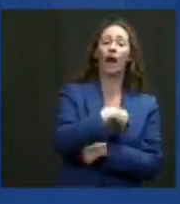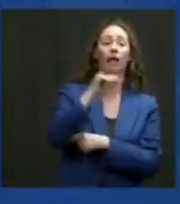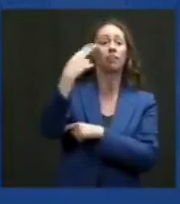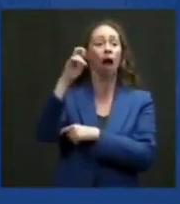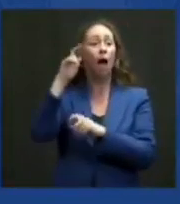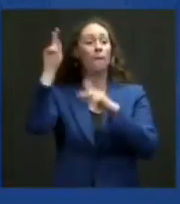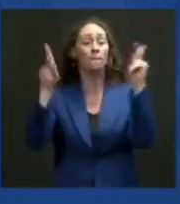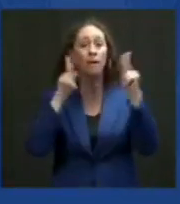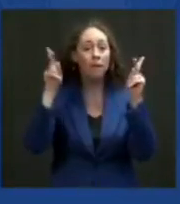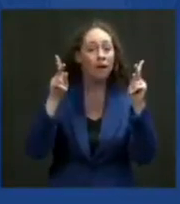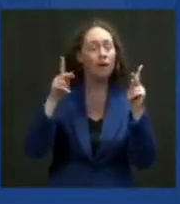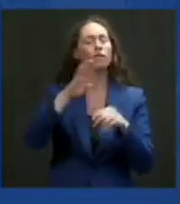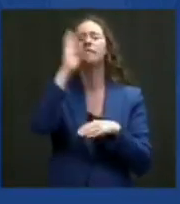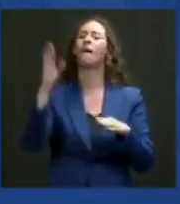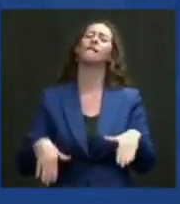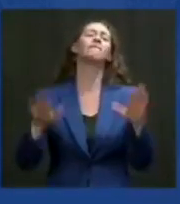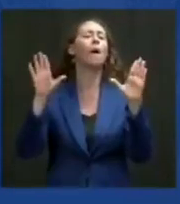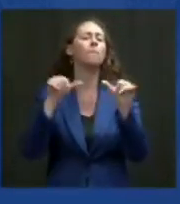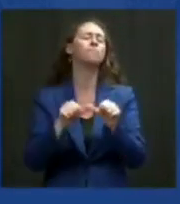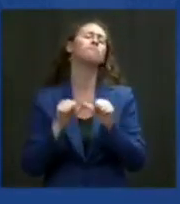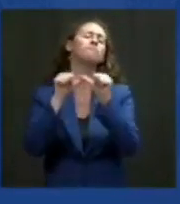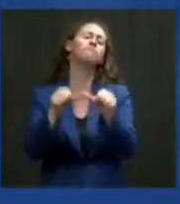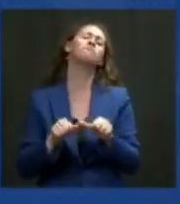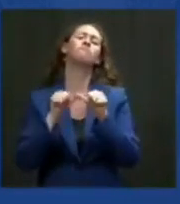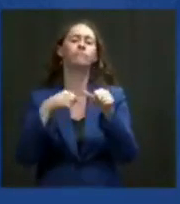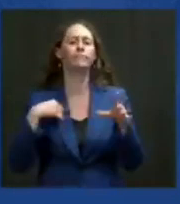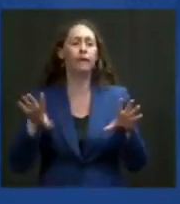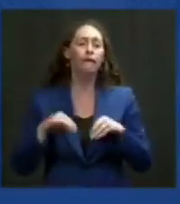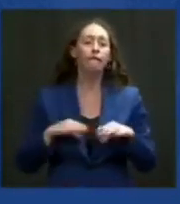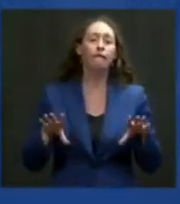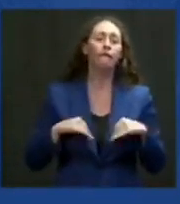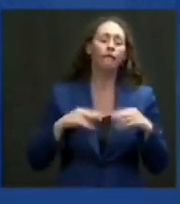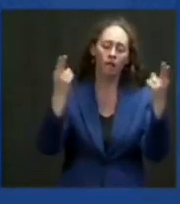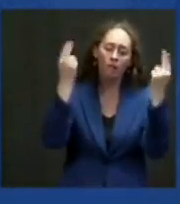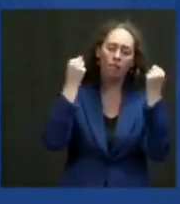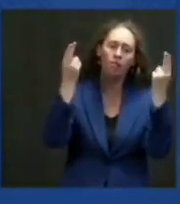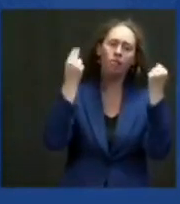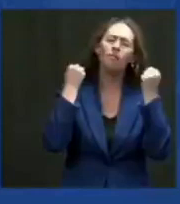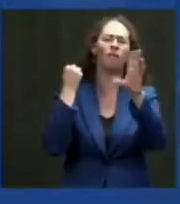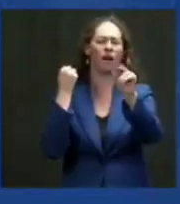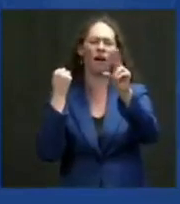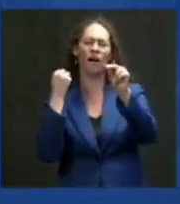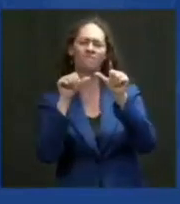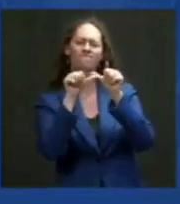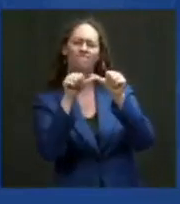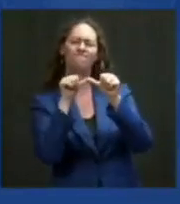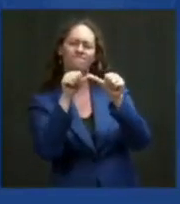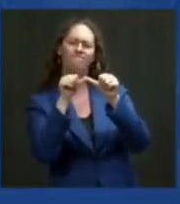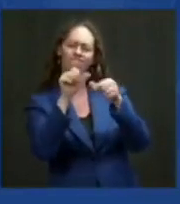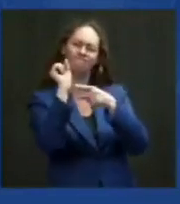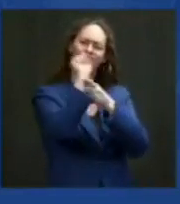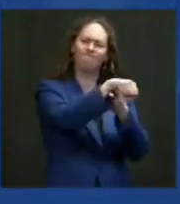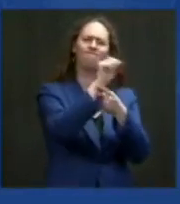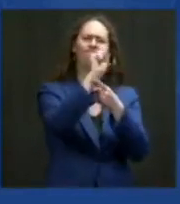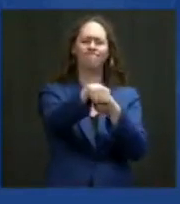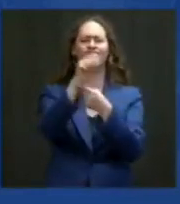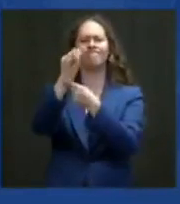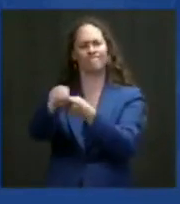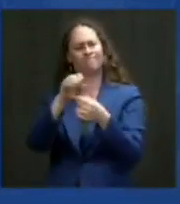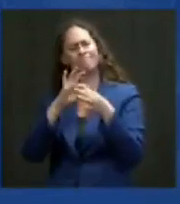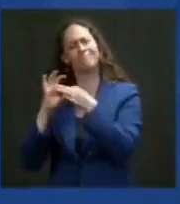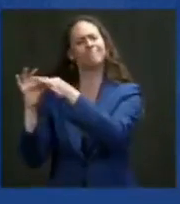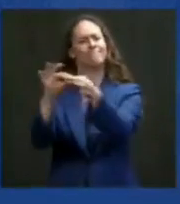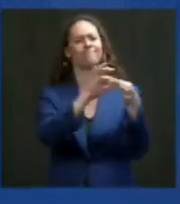give up. We will not give in. We will overcome. We will do it together.